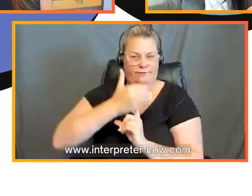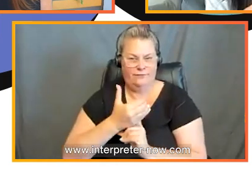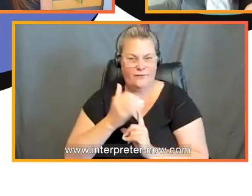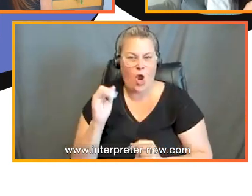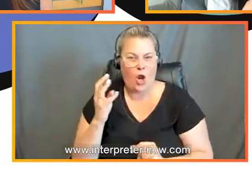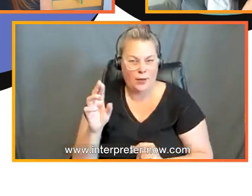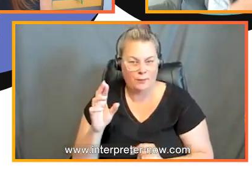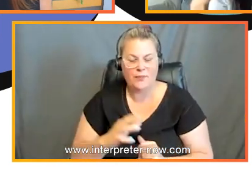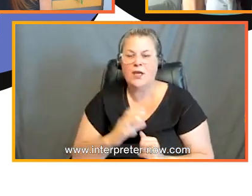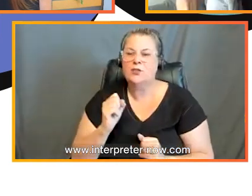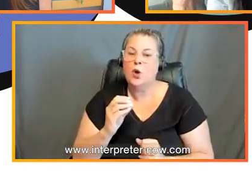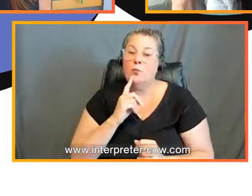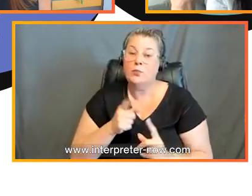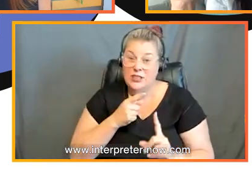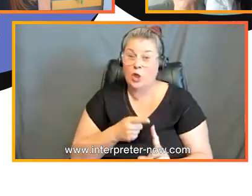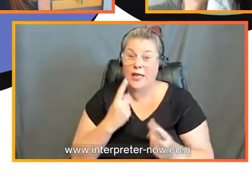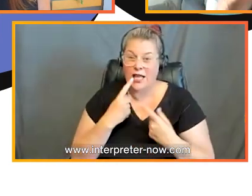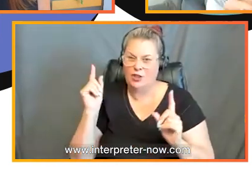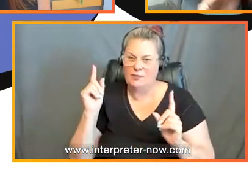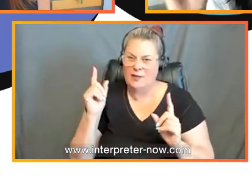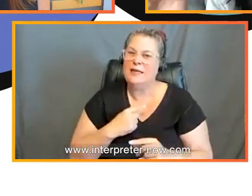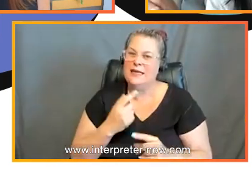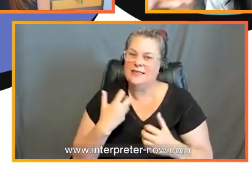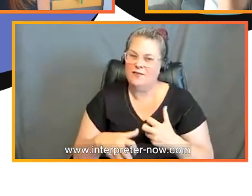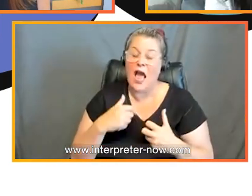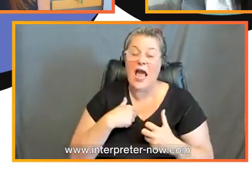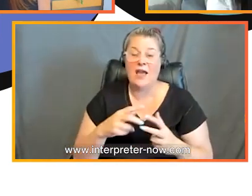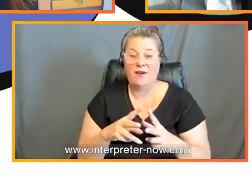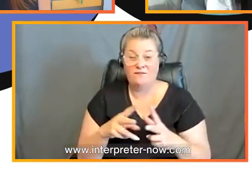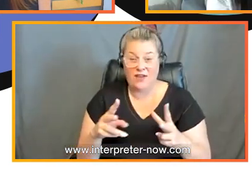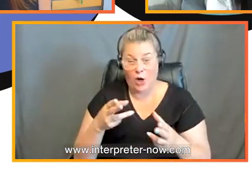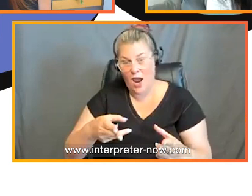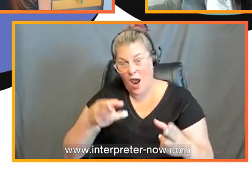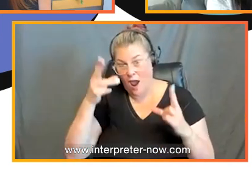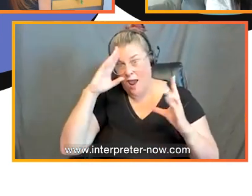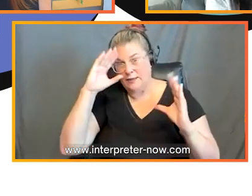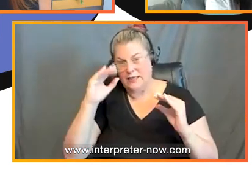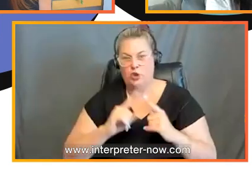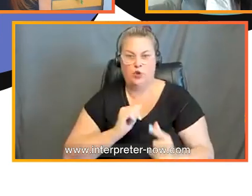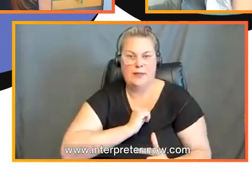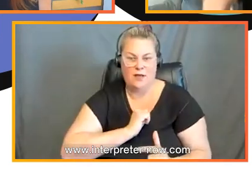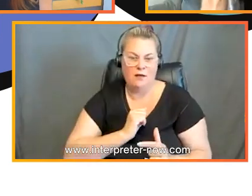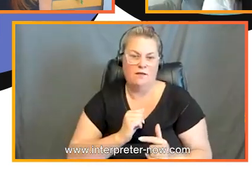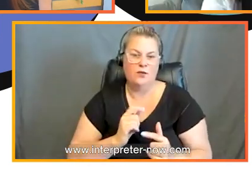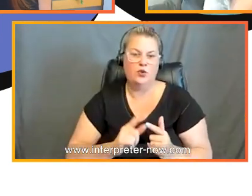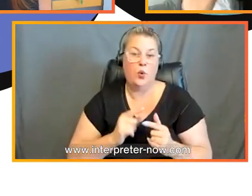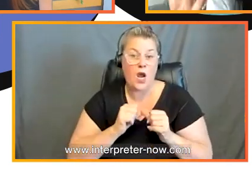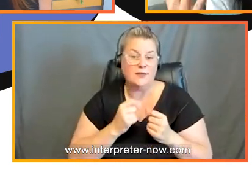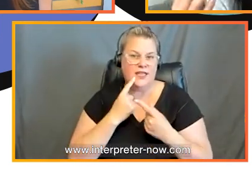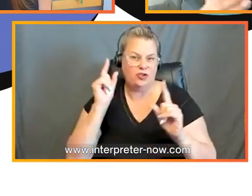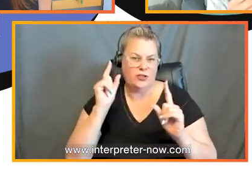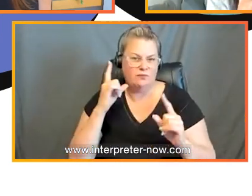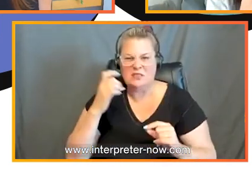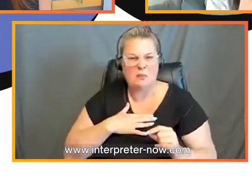you that I have really high expectations of myself to constantly achieve because of my childhood stuff around using that as